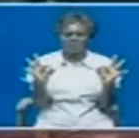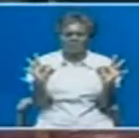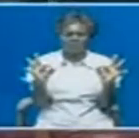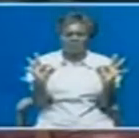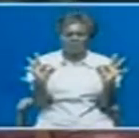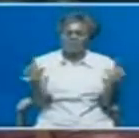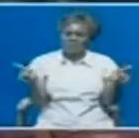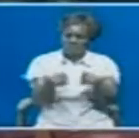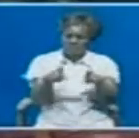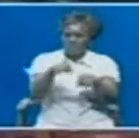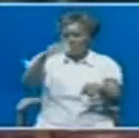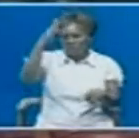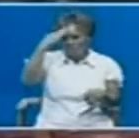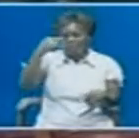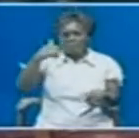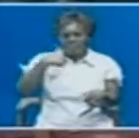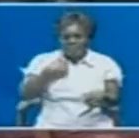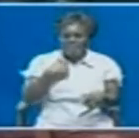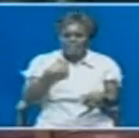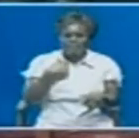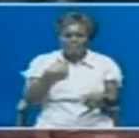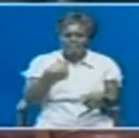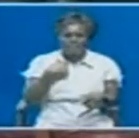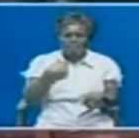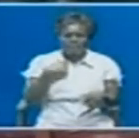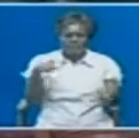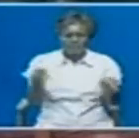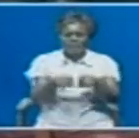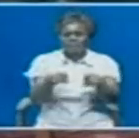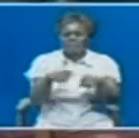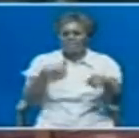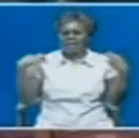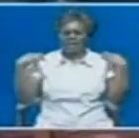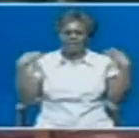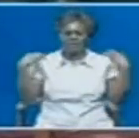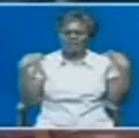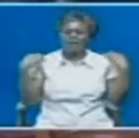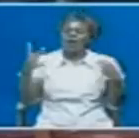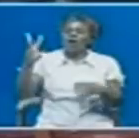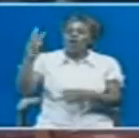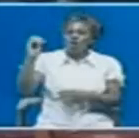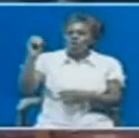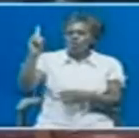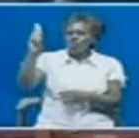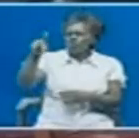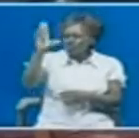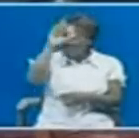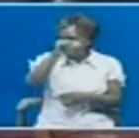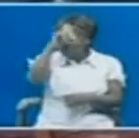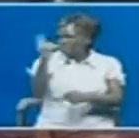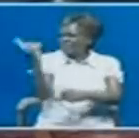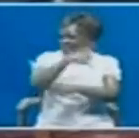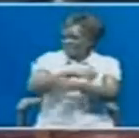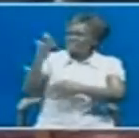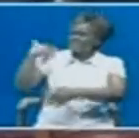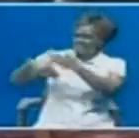And you should know something about dressing. Yeah. Oh, I tried. This man dressed. Yes. This man dressed. Oh, yeah, he did. Oh, Maurice dressed. Maurice, do you miss those days now? Do you miss that? I mean,